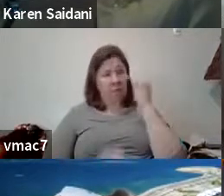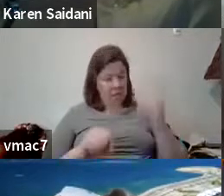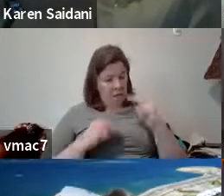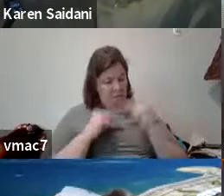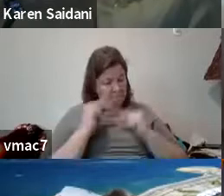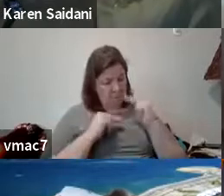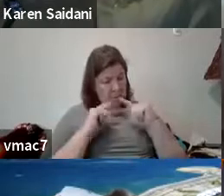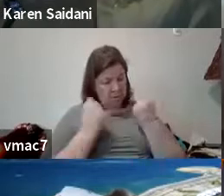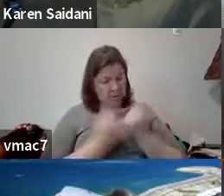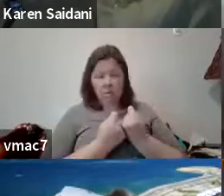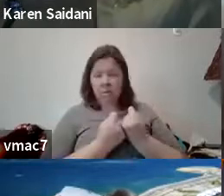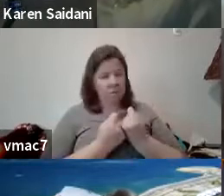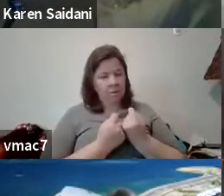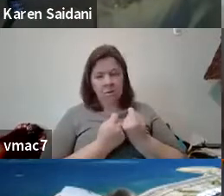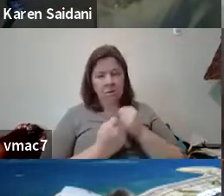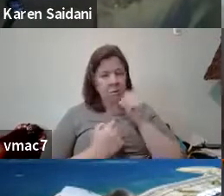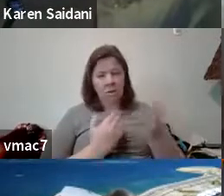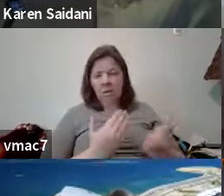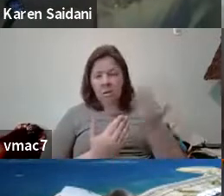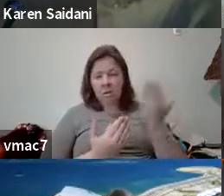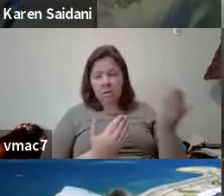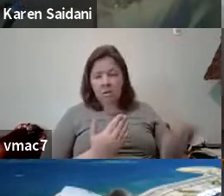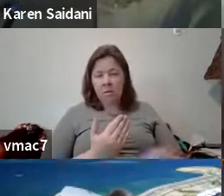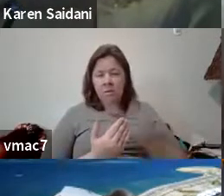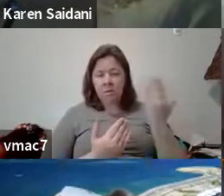team. It's not been easy because I'm pretty